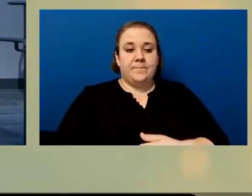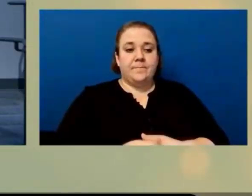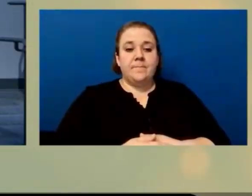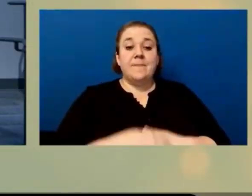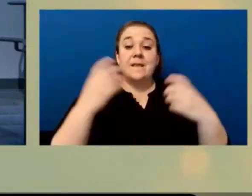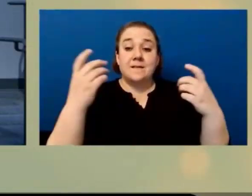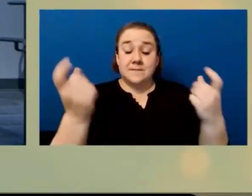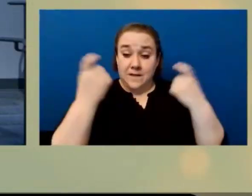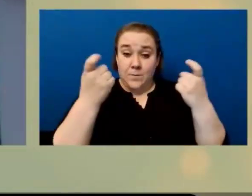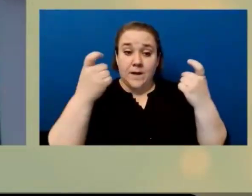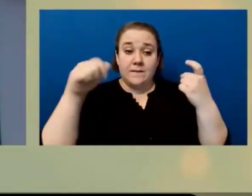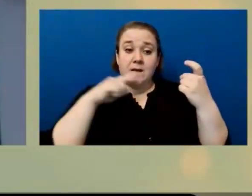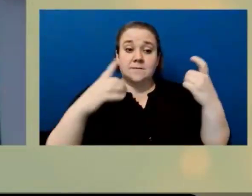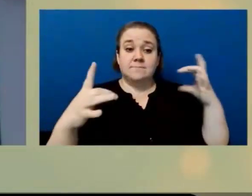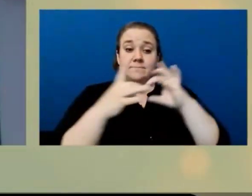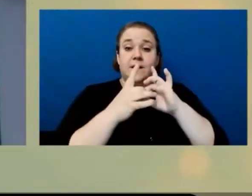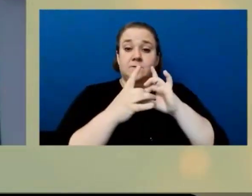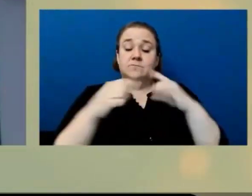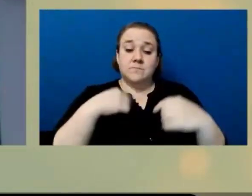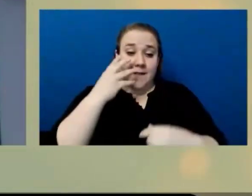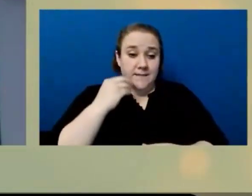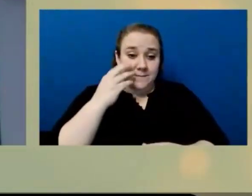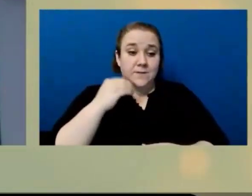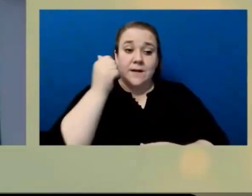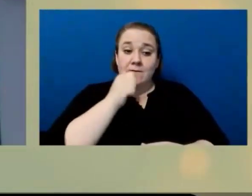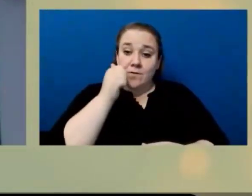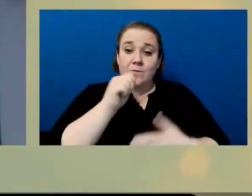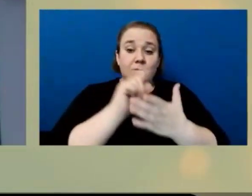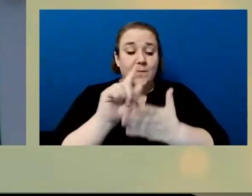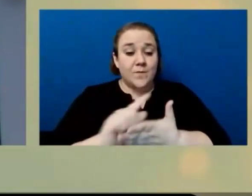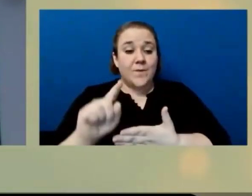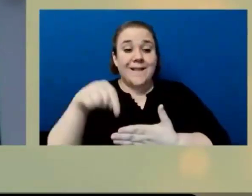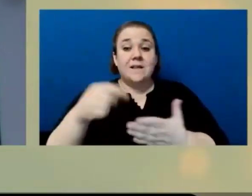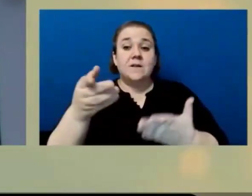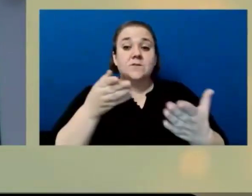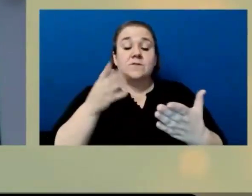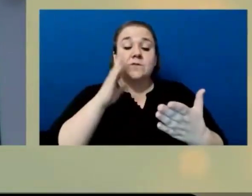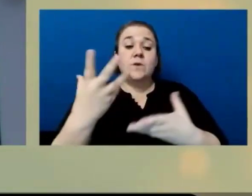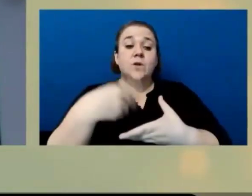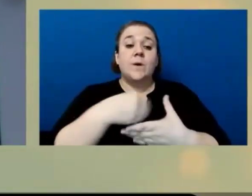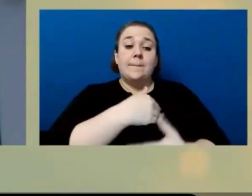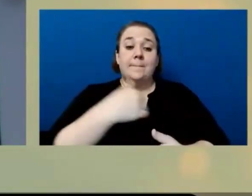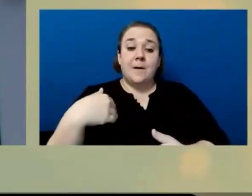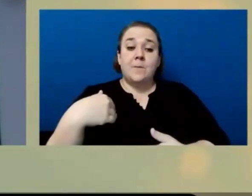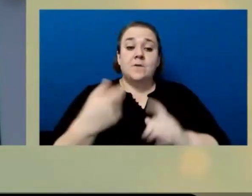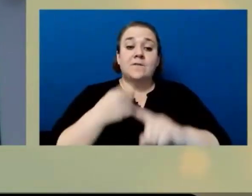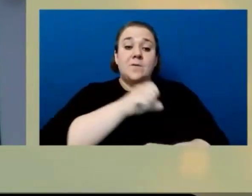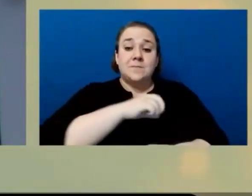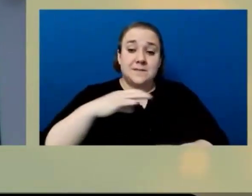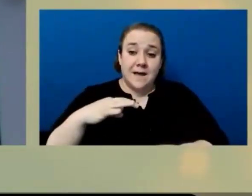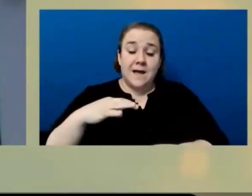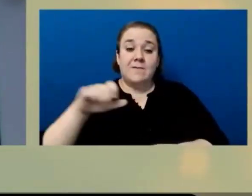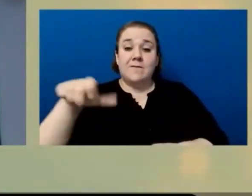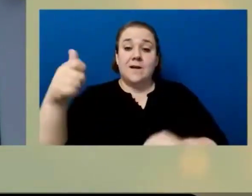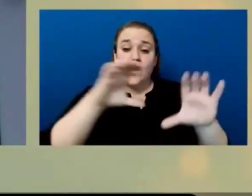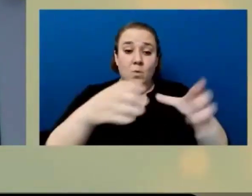Universalists. In celebrating the interconnection that I experience daily and weekly, this service will